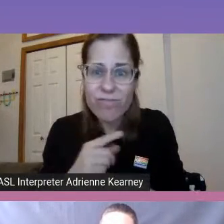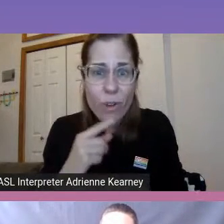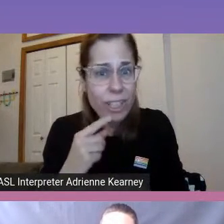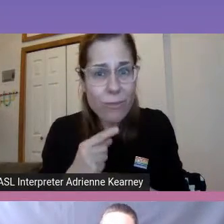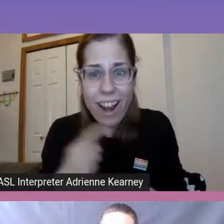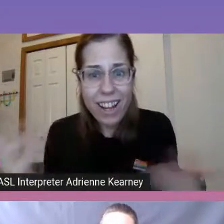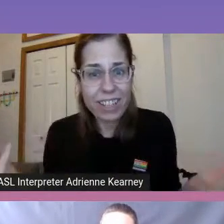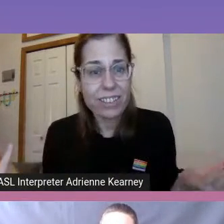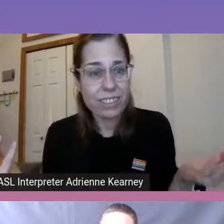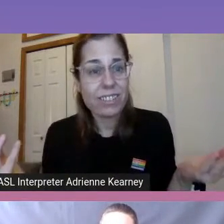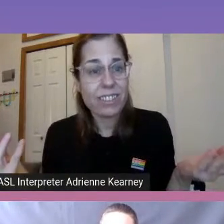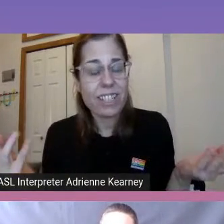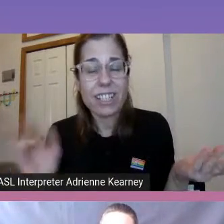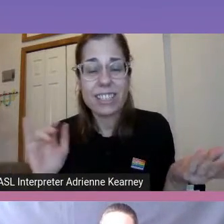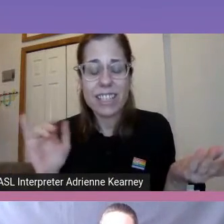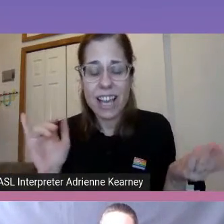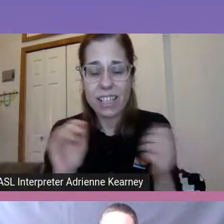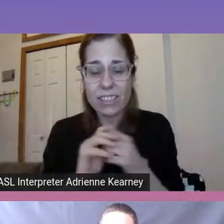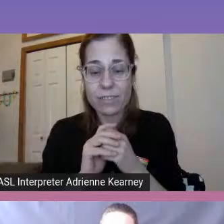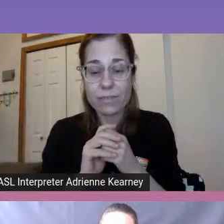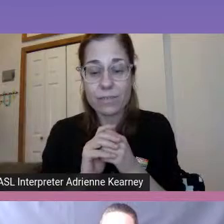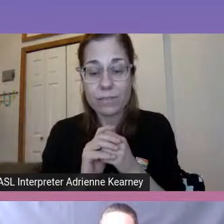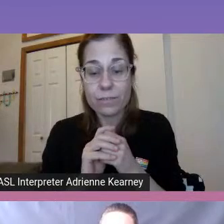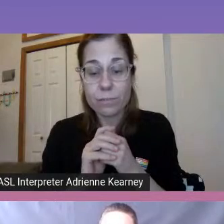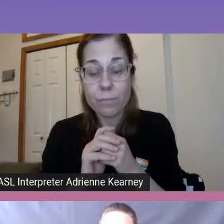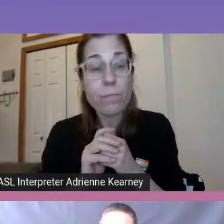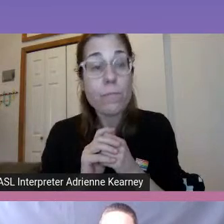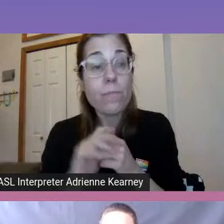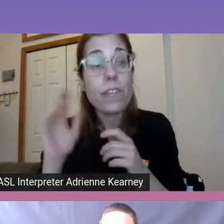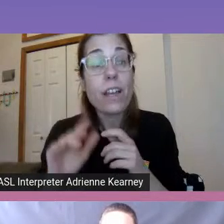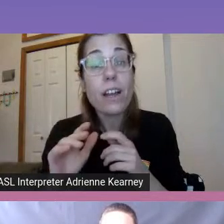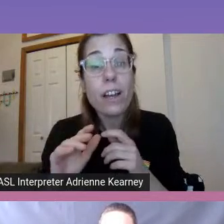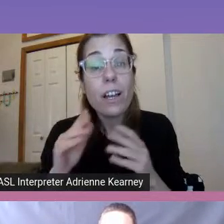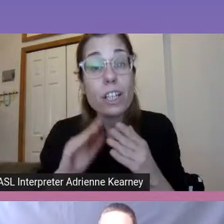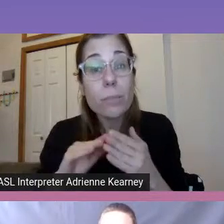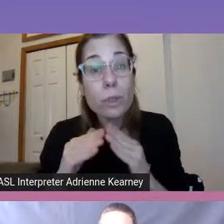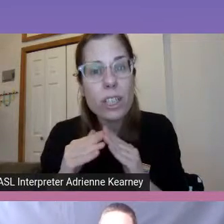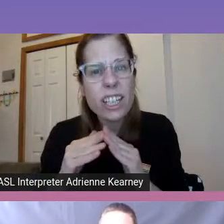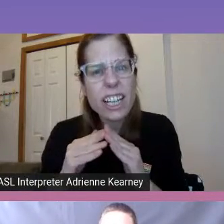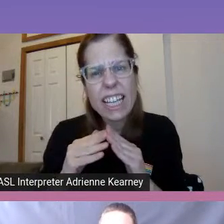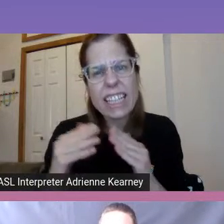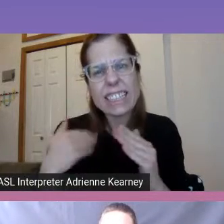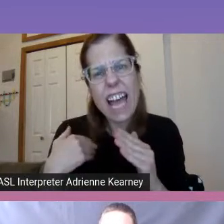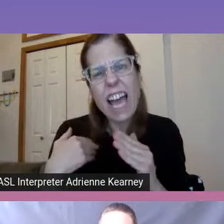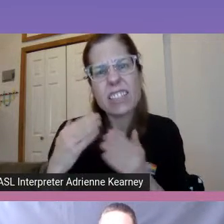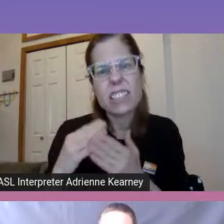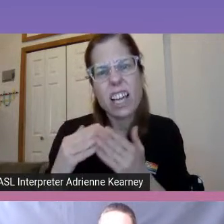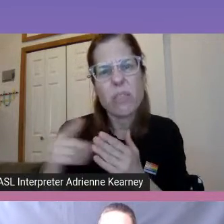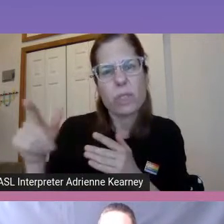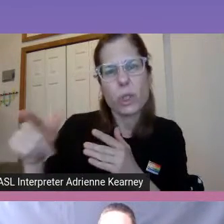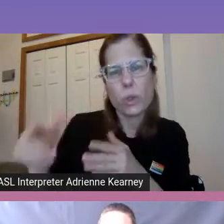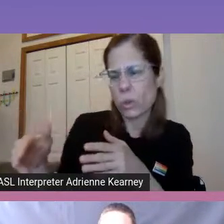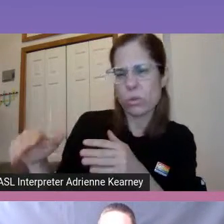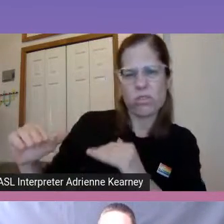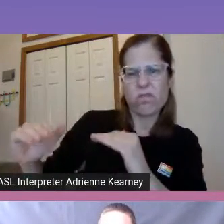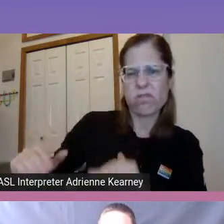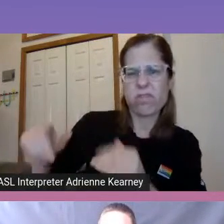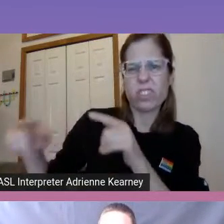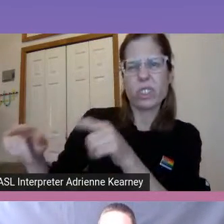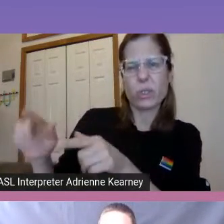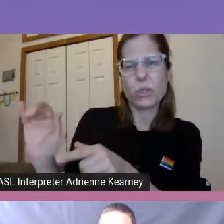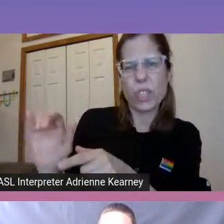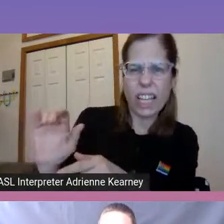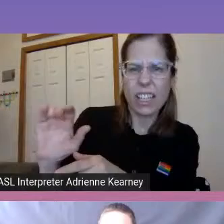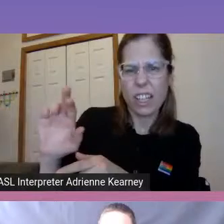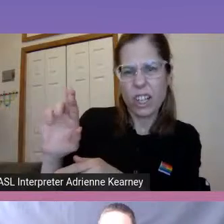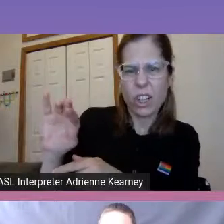like there was this criminalization of communities, and a criminalization of also based on gender, then based on race. And you're